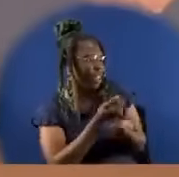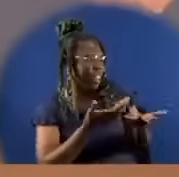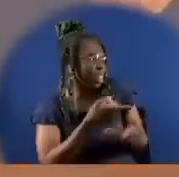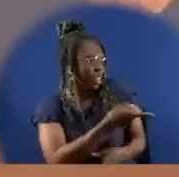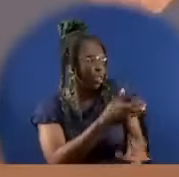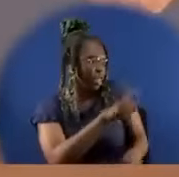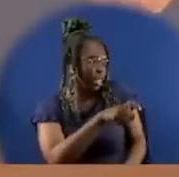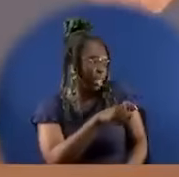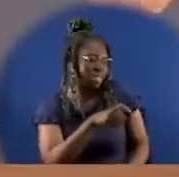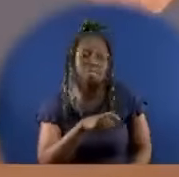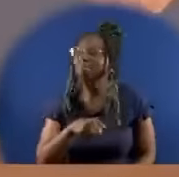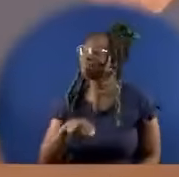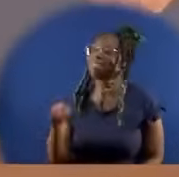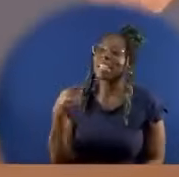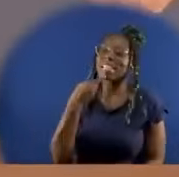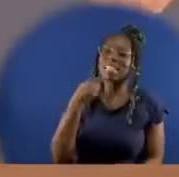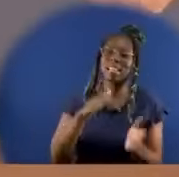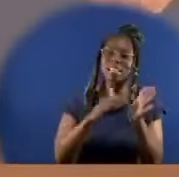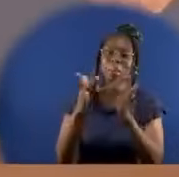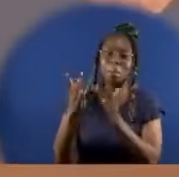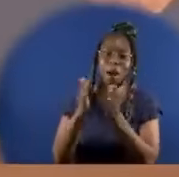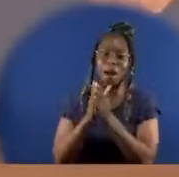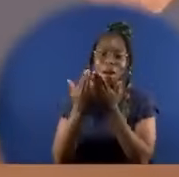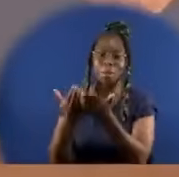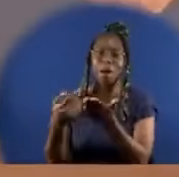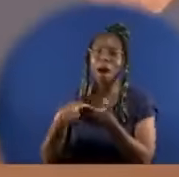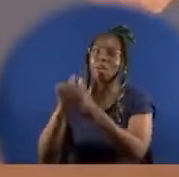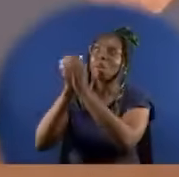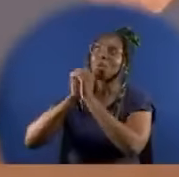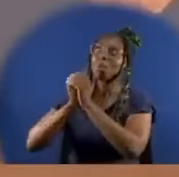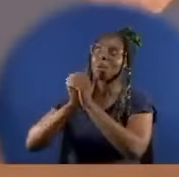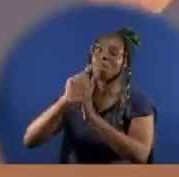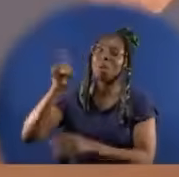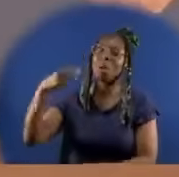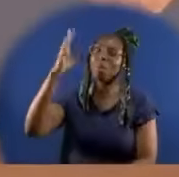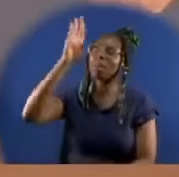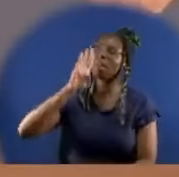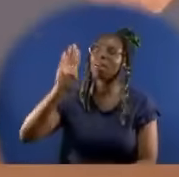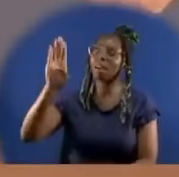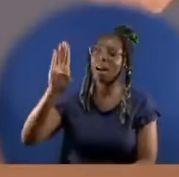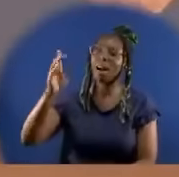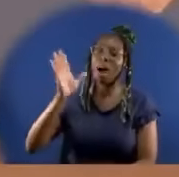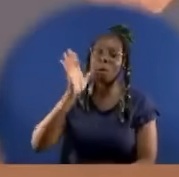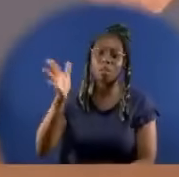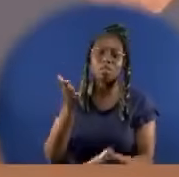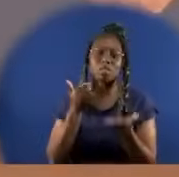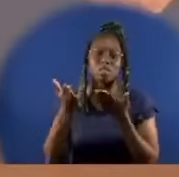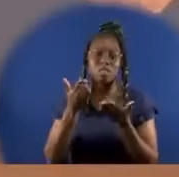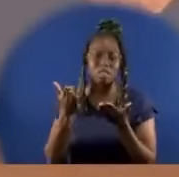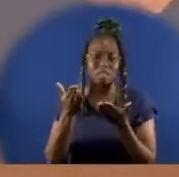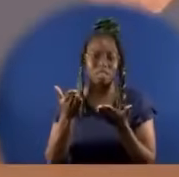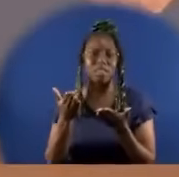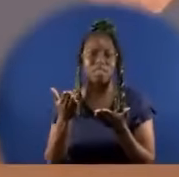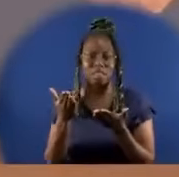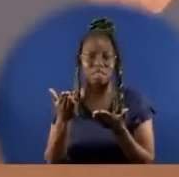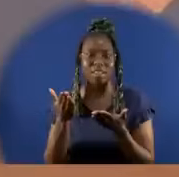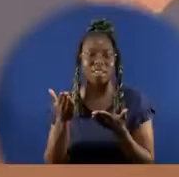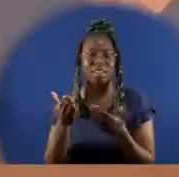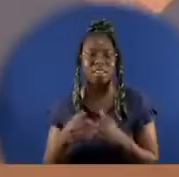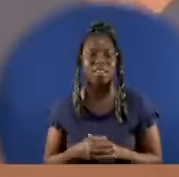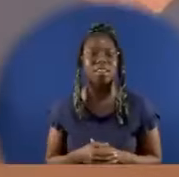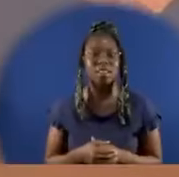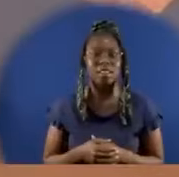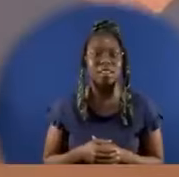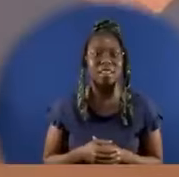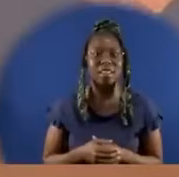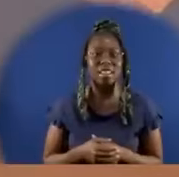And Jesus says, it is written, worship the Lord thy God, and him only shalt thou serve. And then he says, listen here, if you just go